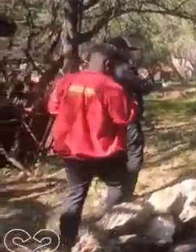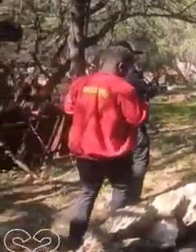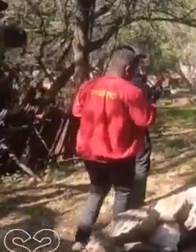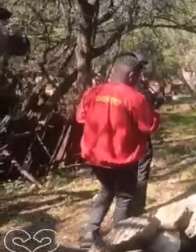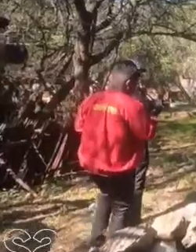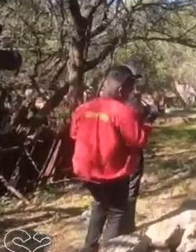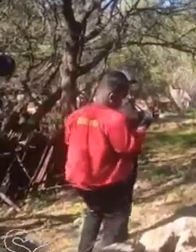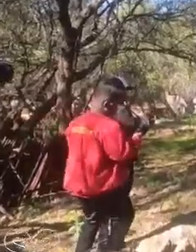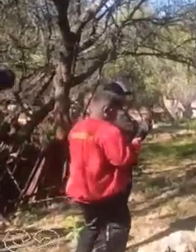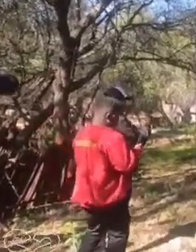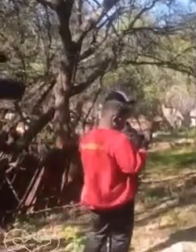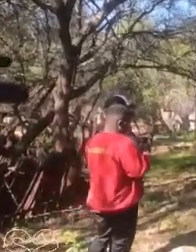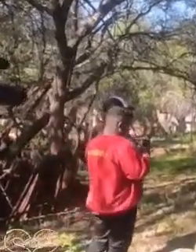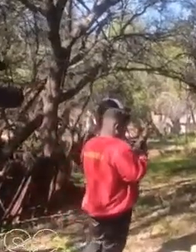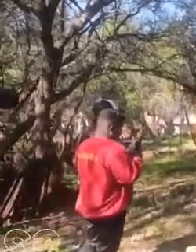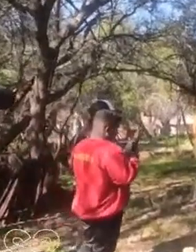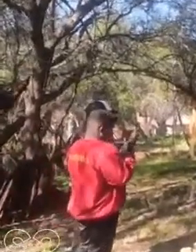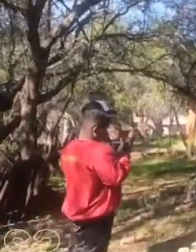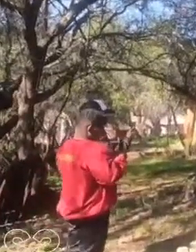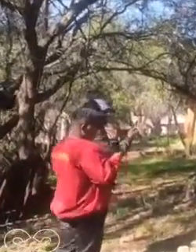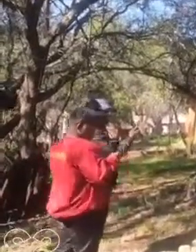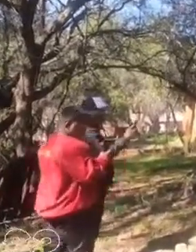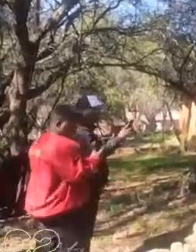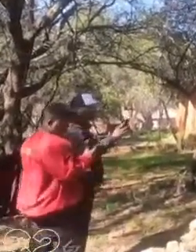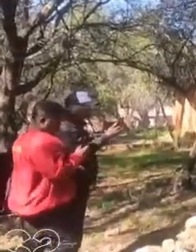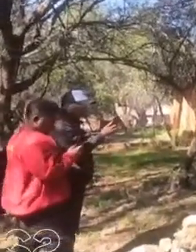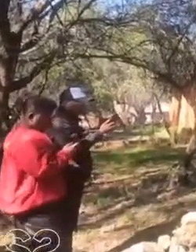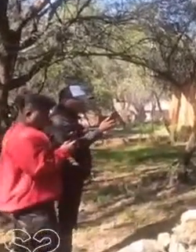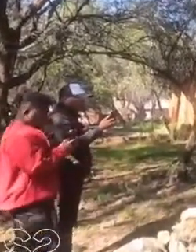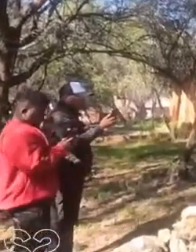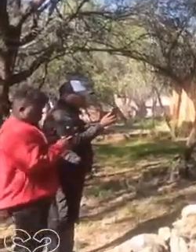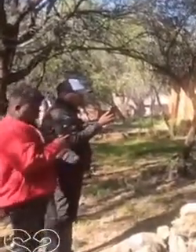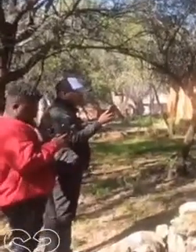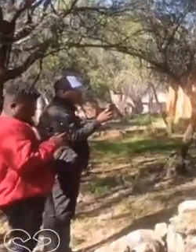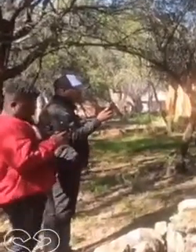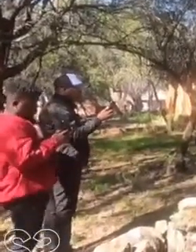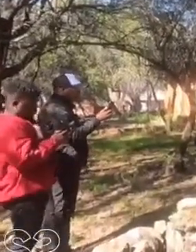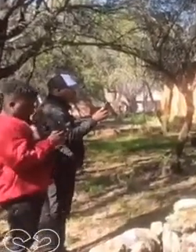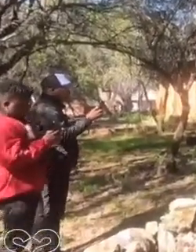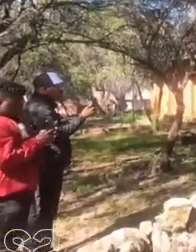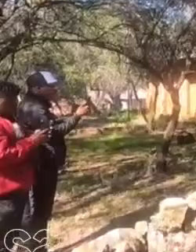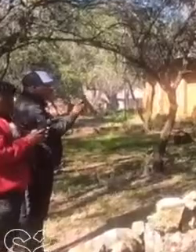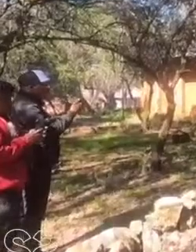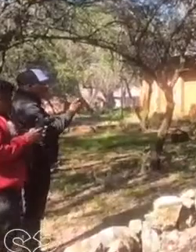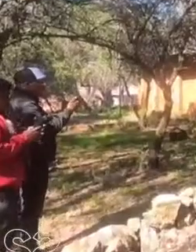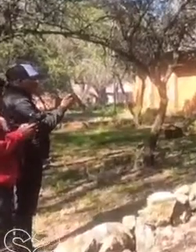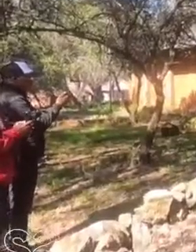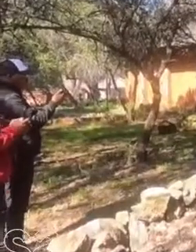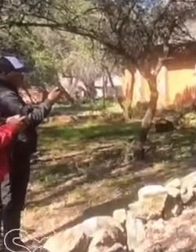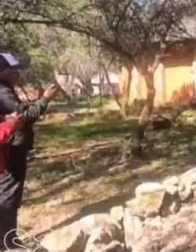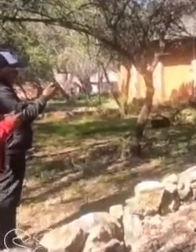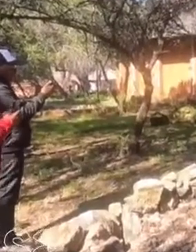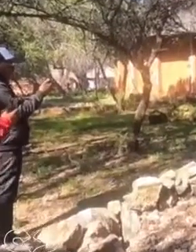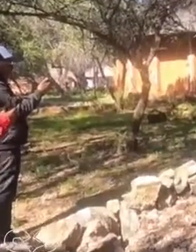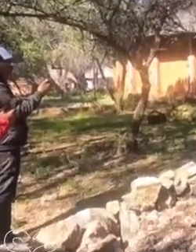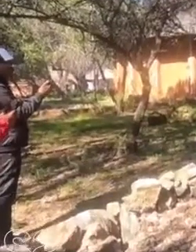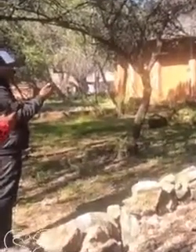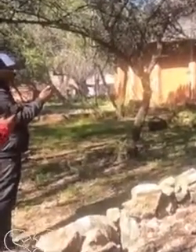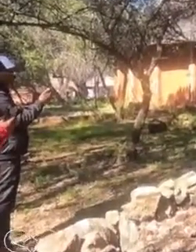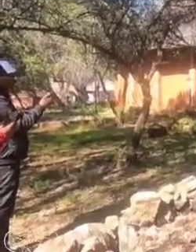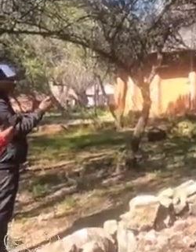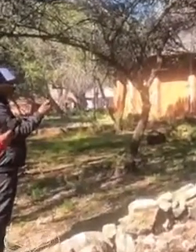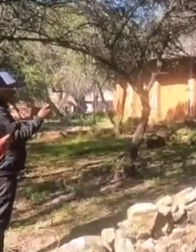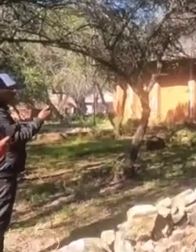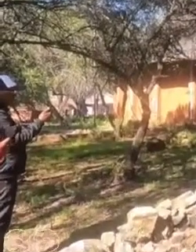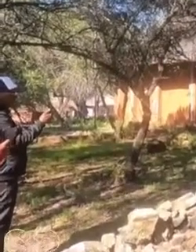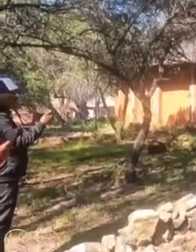All right. They spit on it and then they add it onto the pile. By so doing that, they are busy